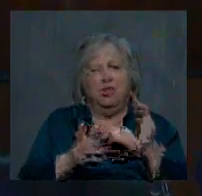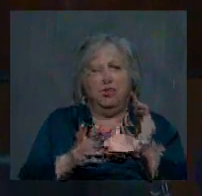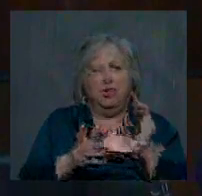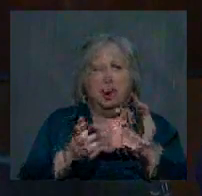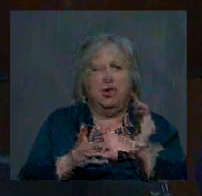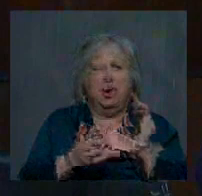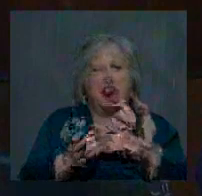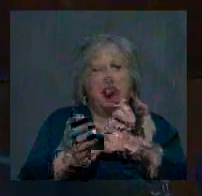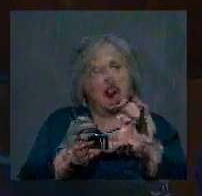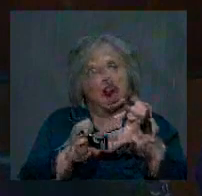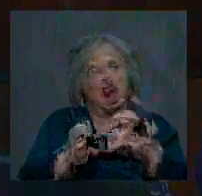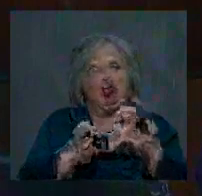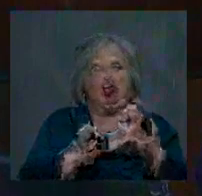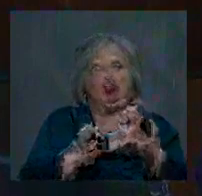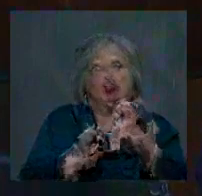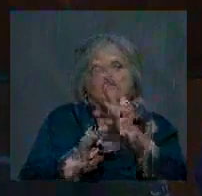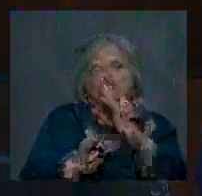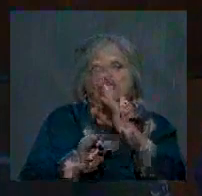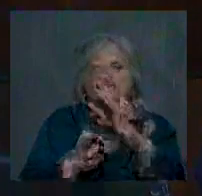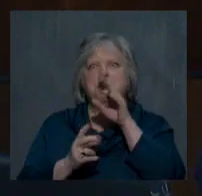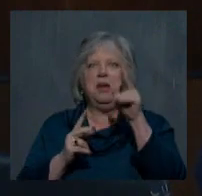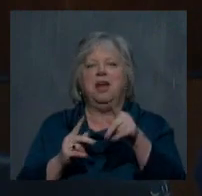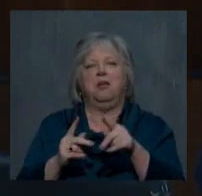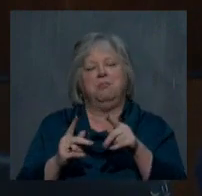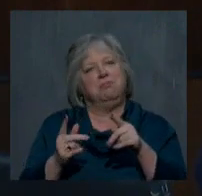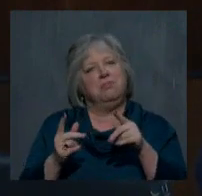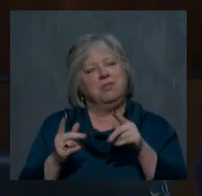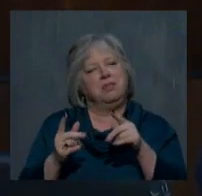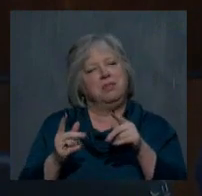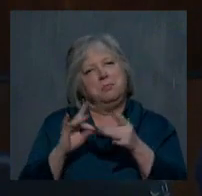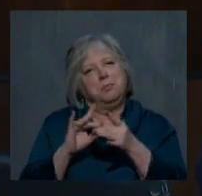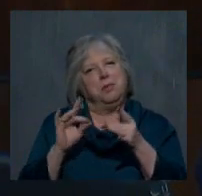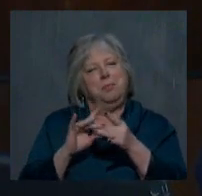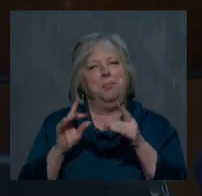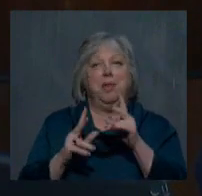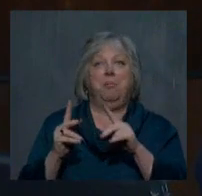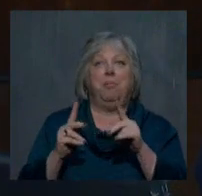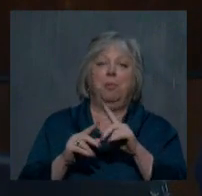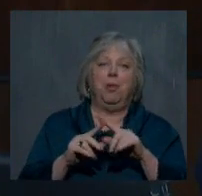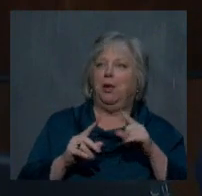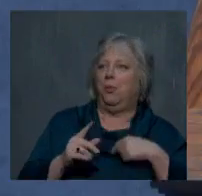vocal people. We'll see how that goes.